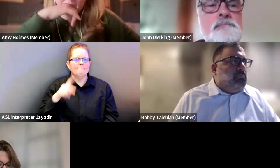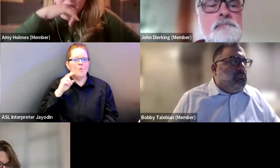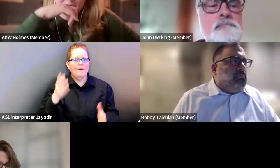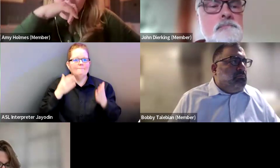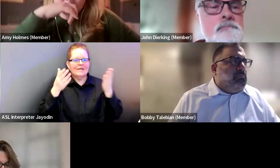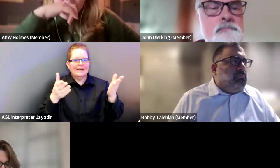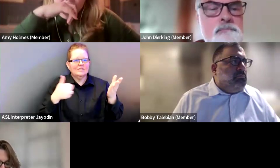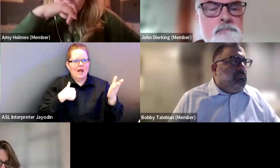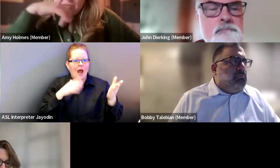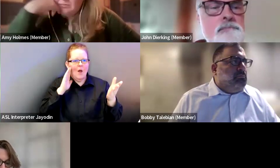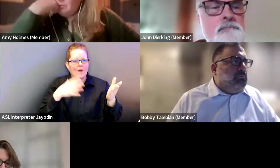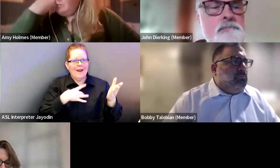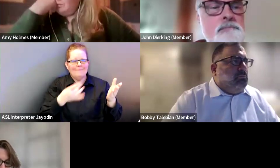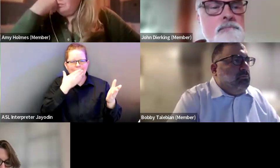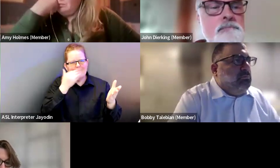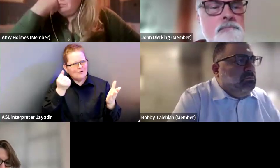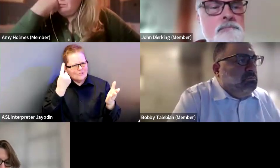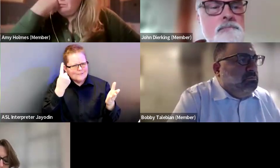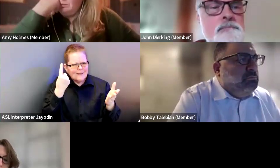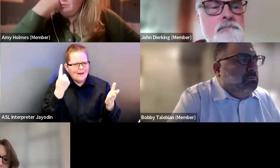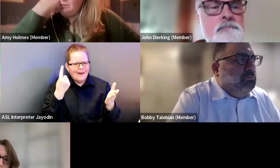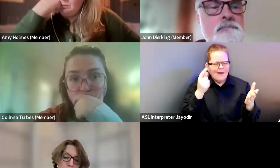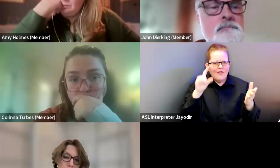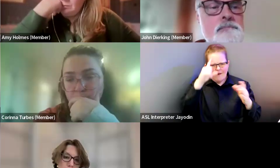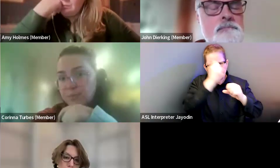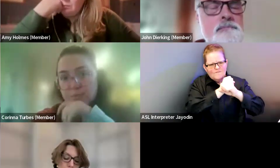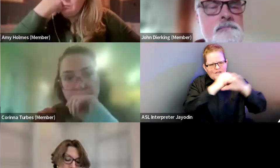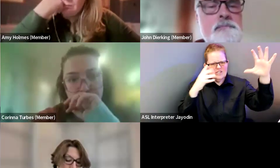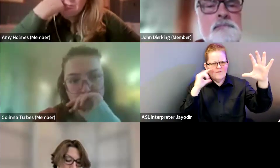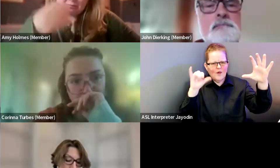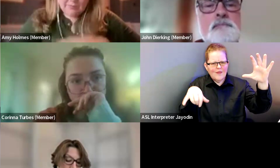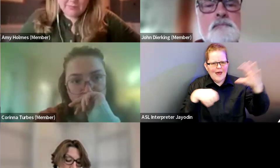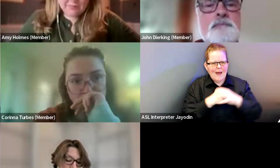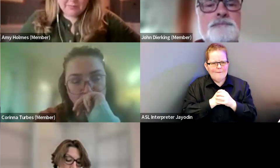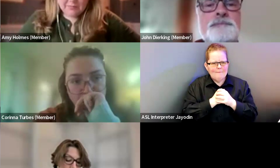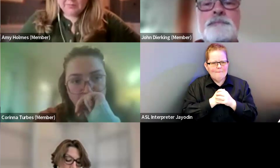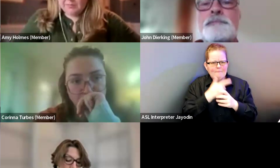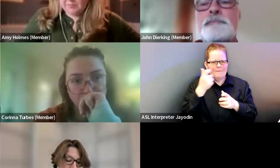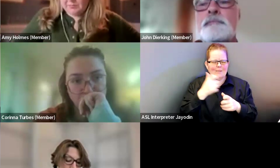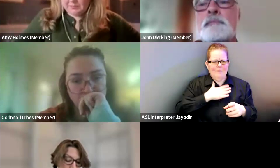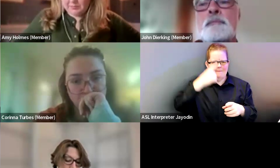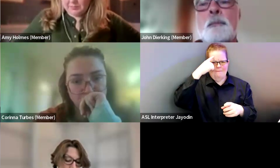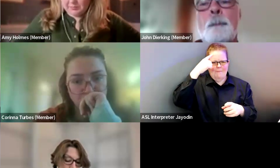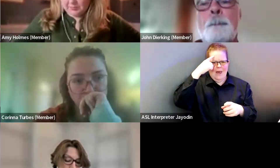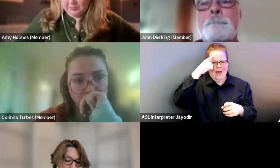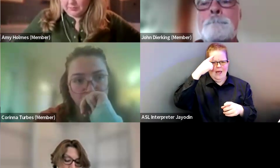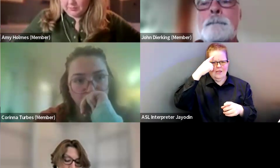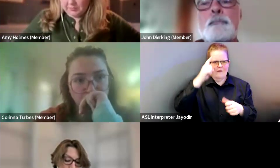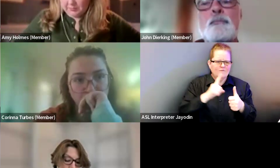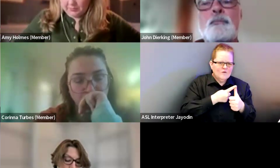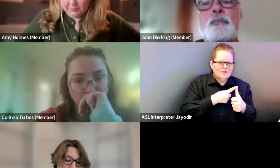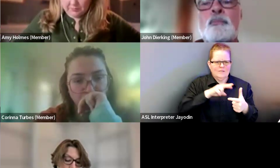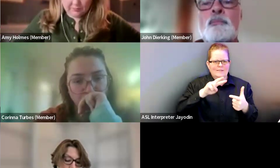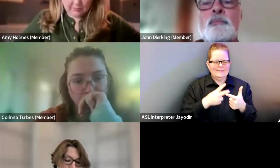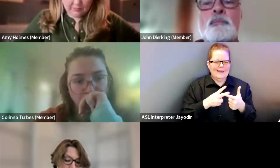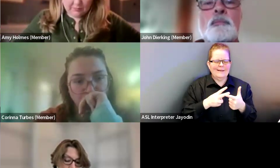like to better understand the vision for that, because in my mind, the first one and the second one that we just